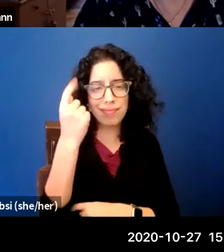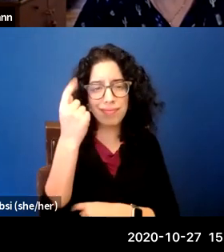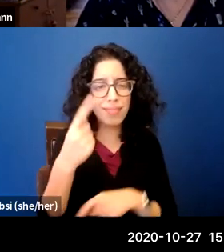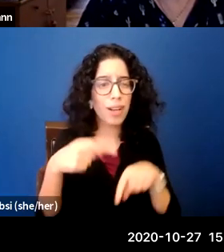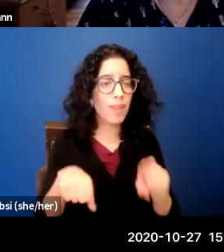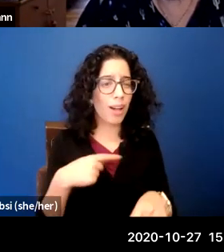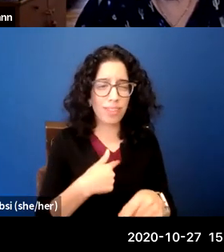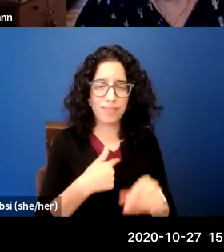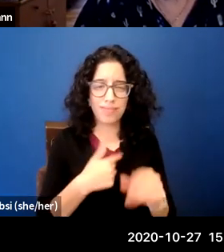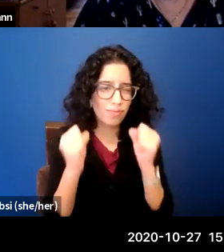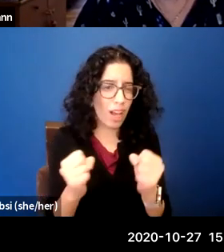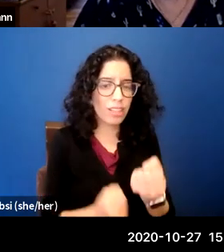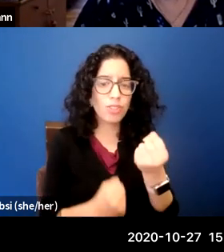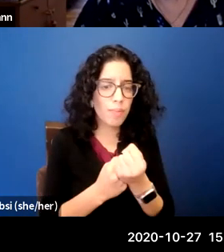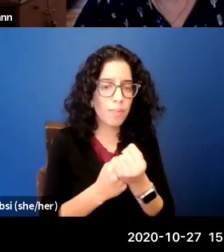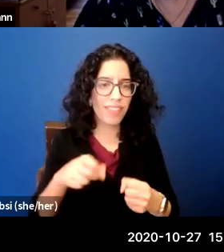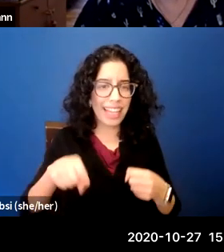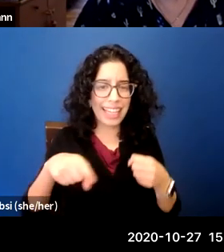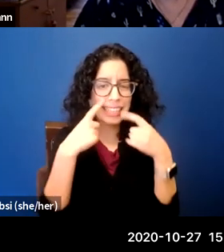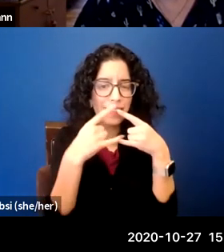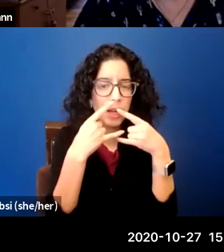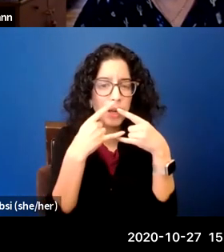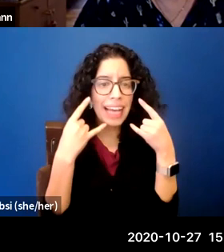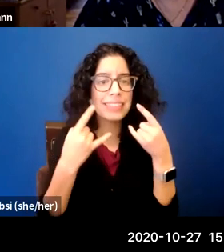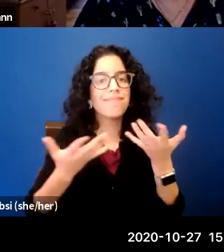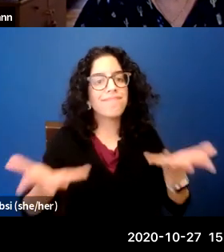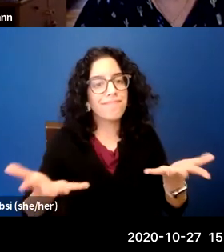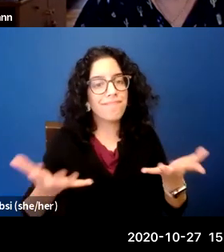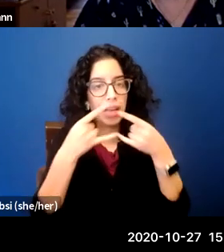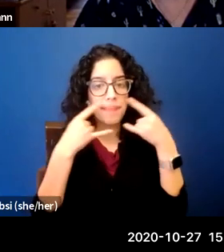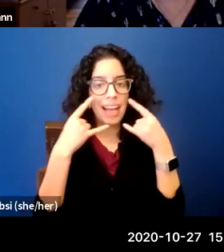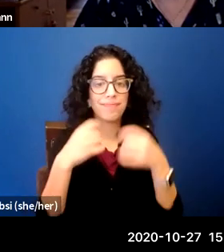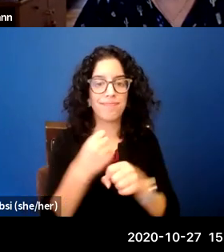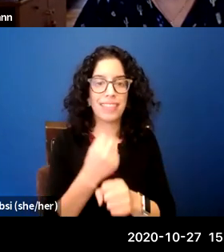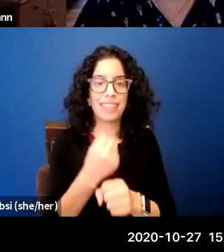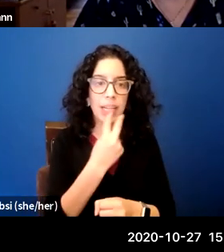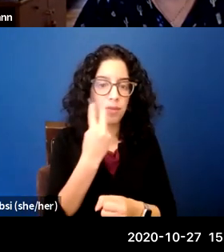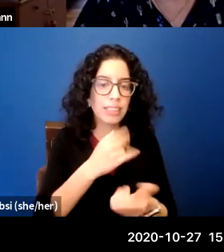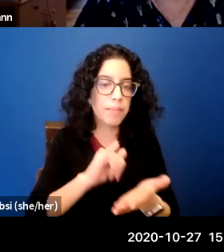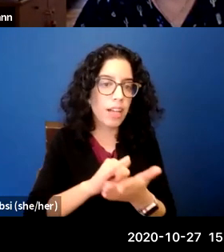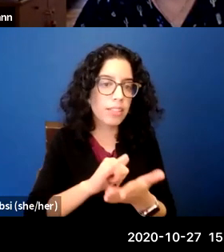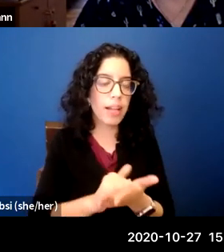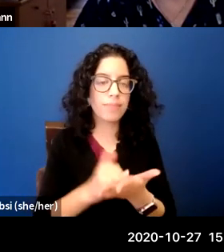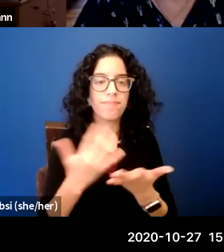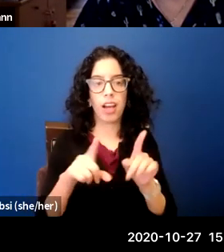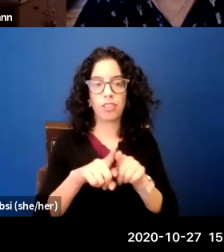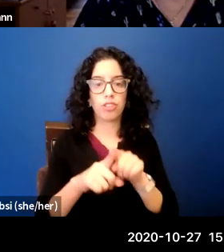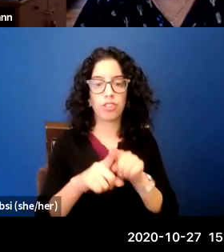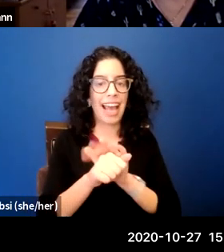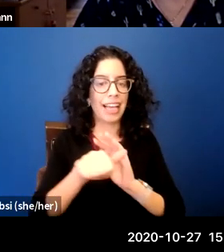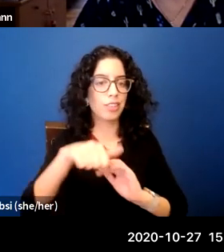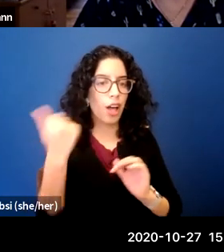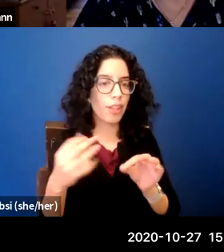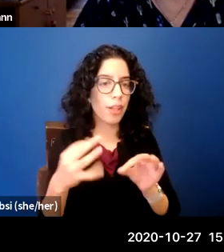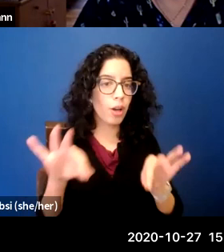communications for deaf and hard of hearing people. While we strongly support the need for masks, masks do